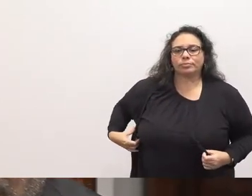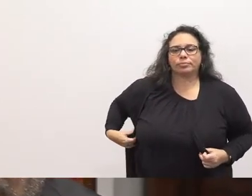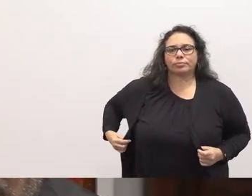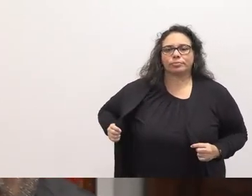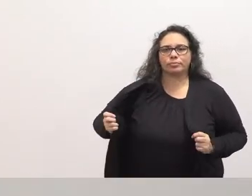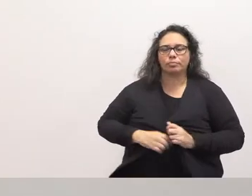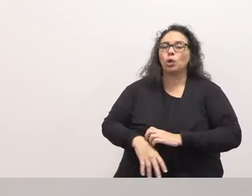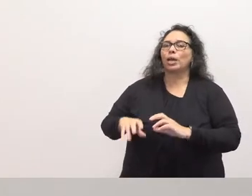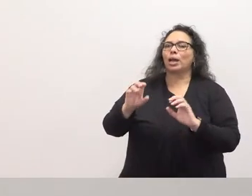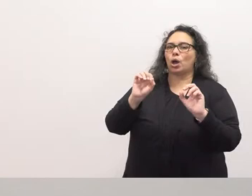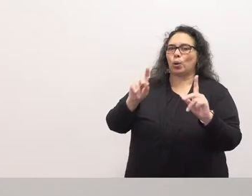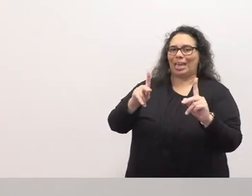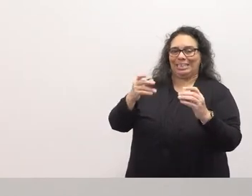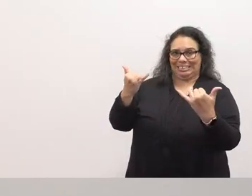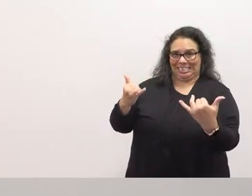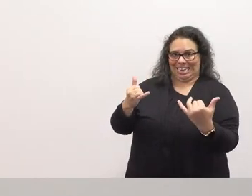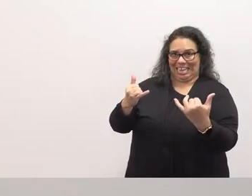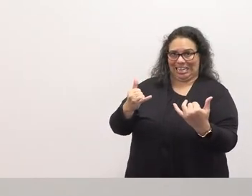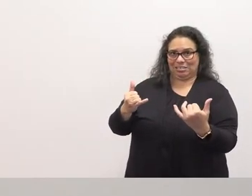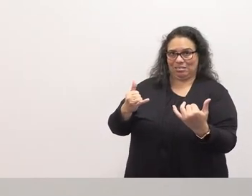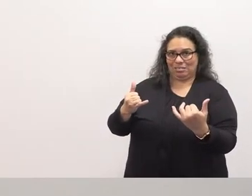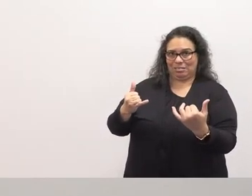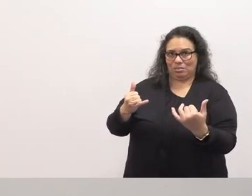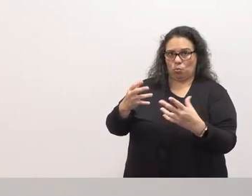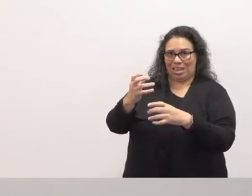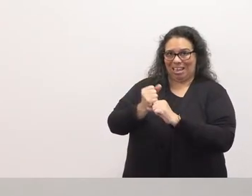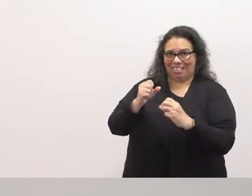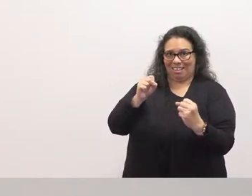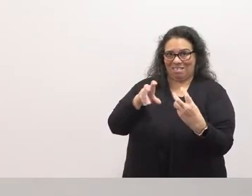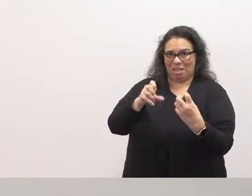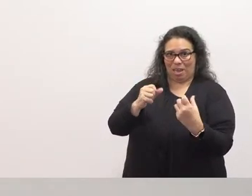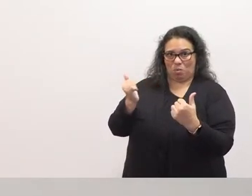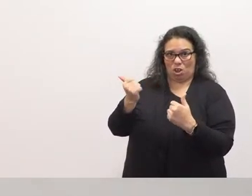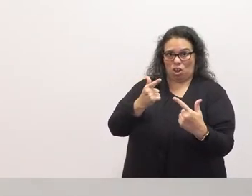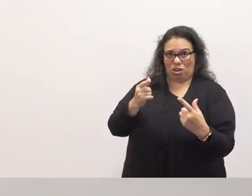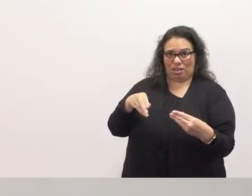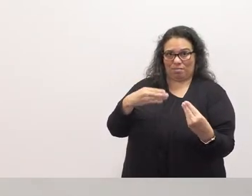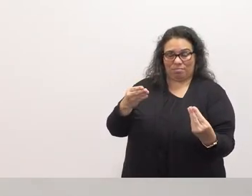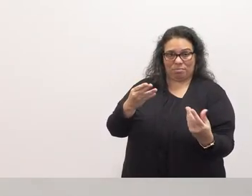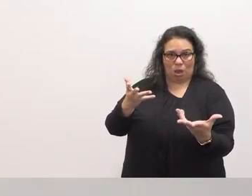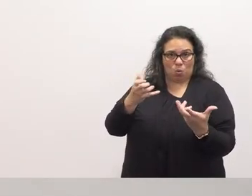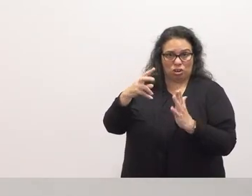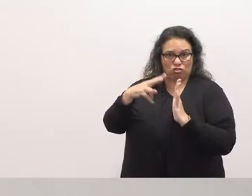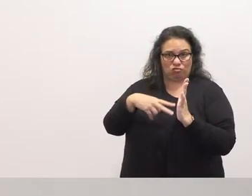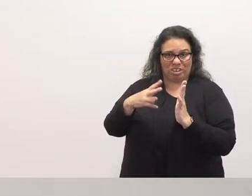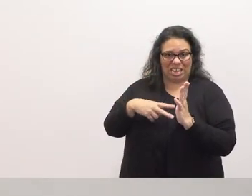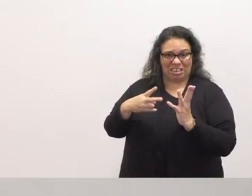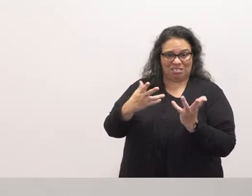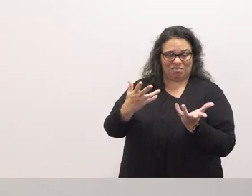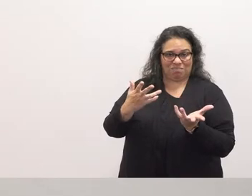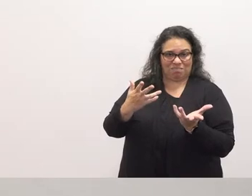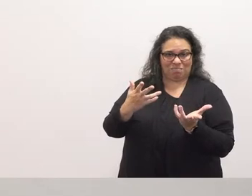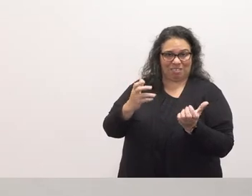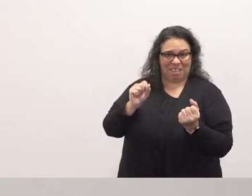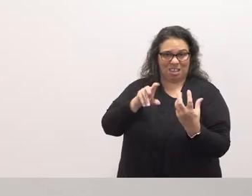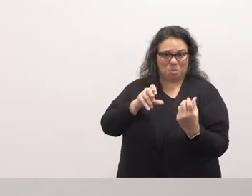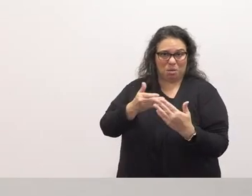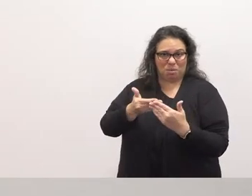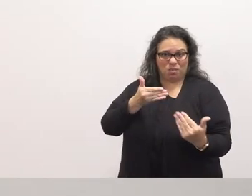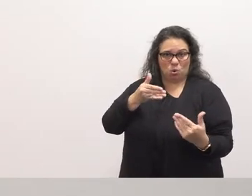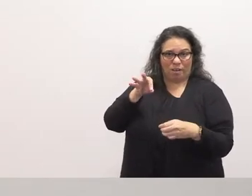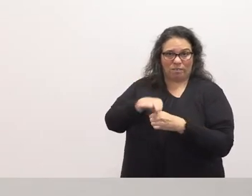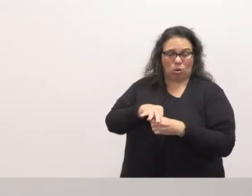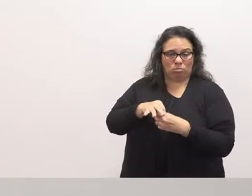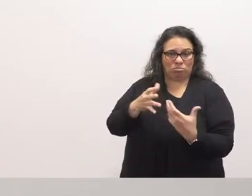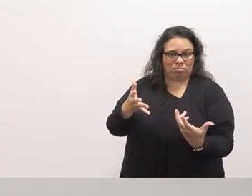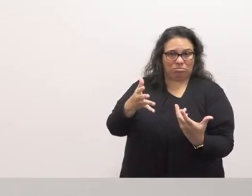we received the feedback that we all gave, right? I'd like to read that feedback before we vote.